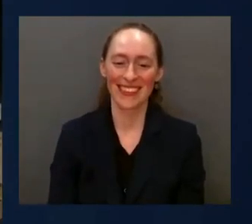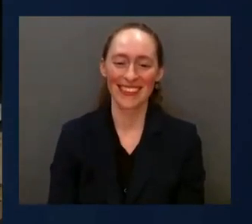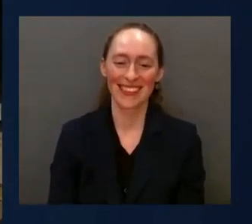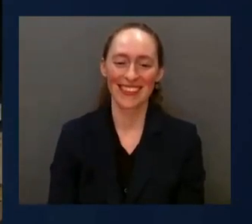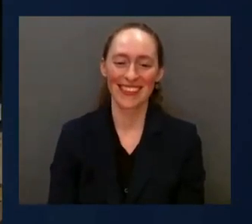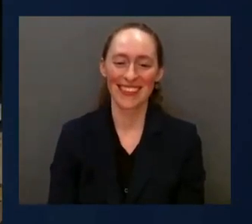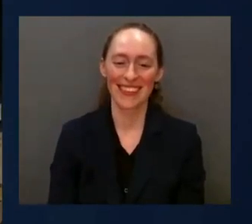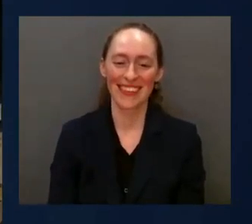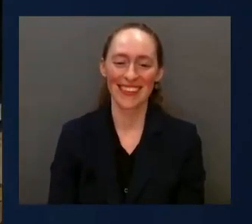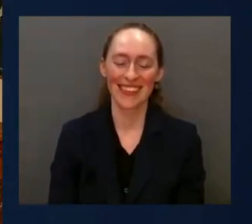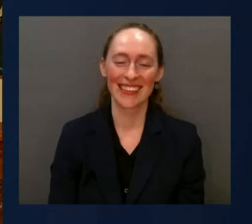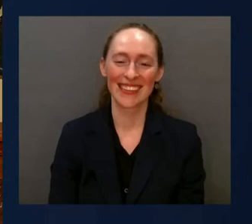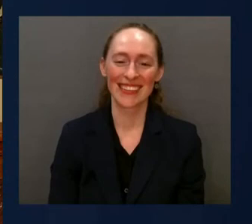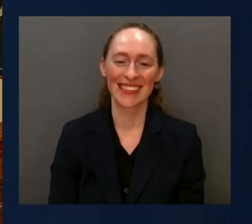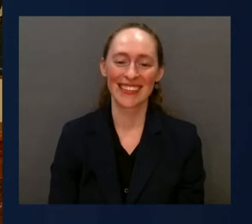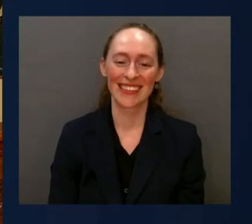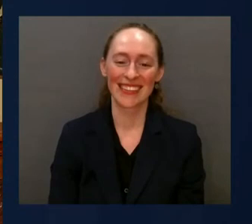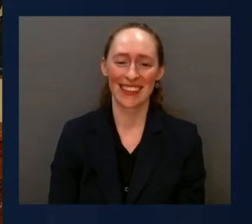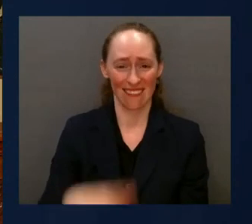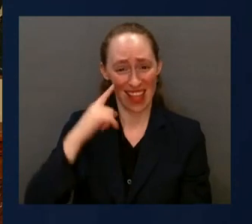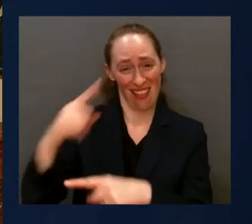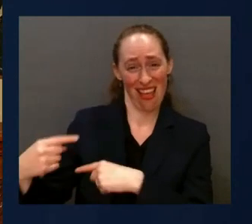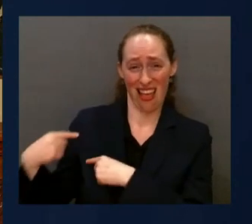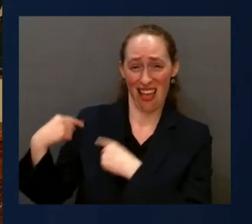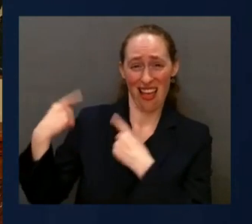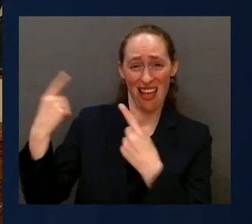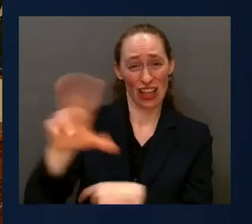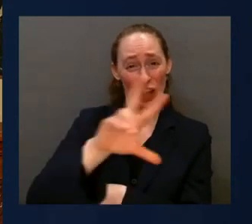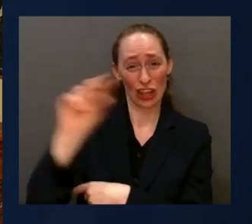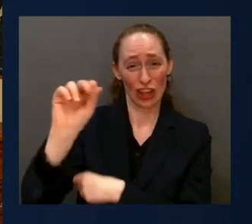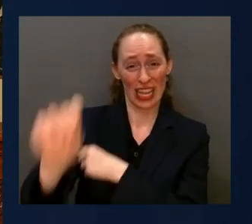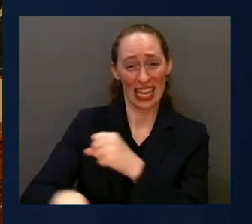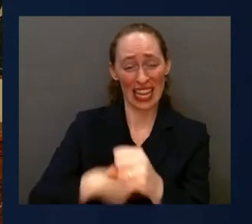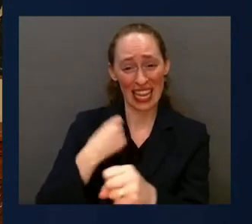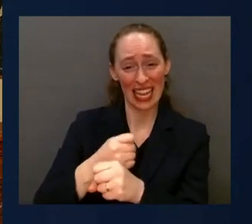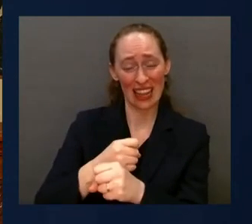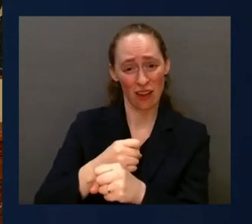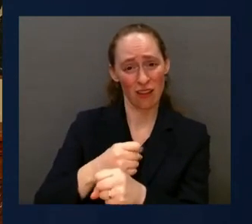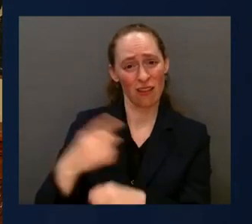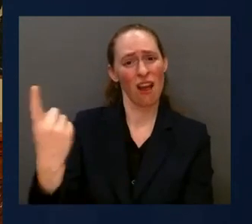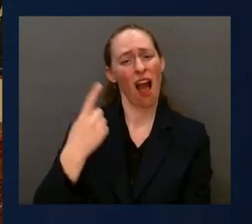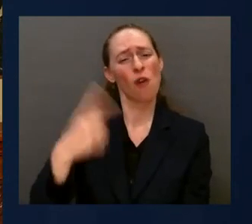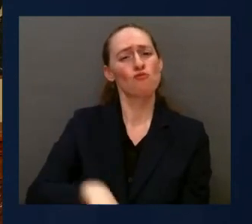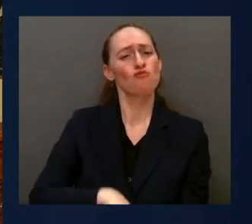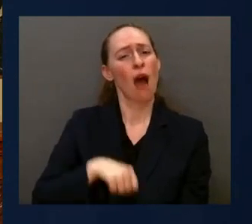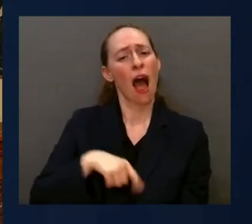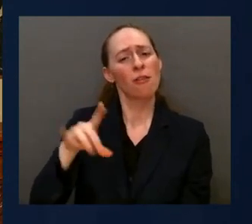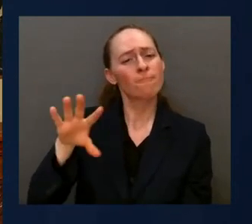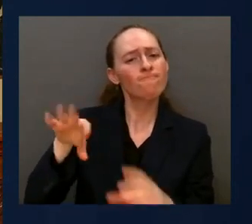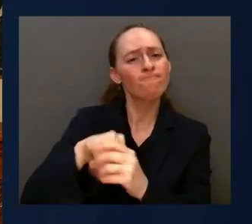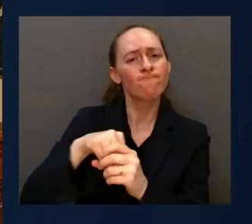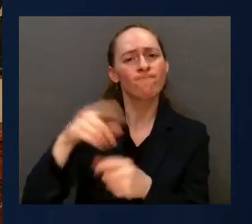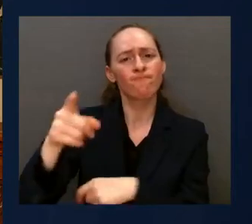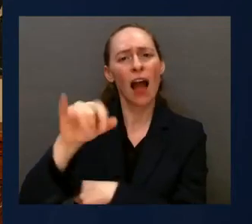for 30 years, I learned, she told me she'd been a proud member of the Ironworkers Local 44, known as